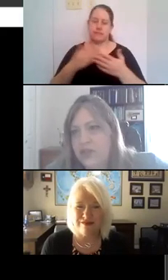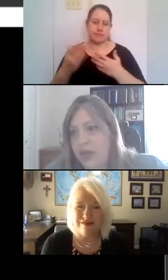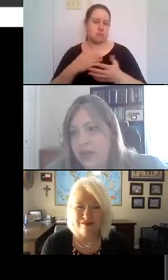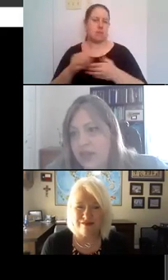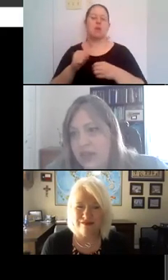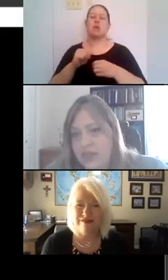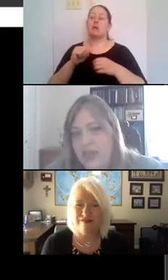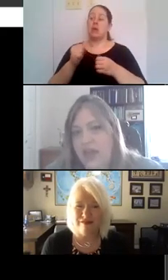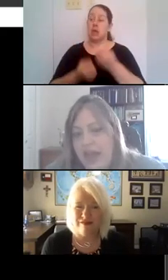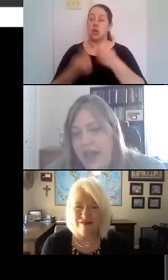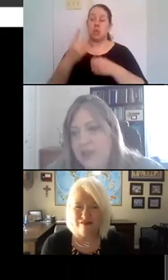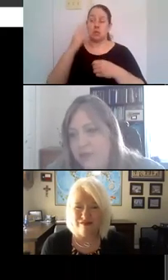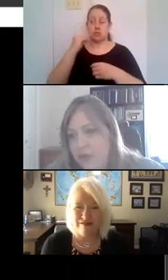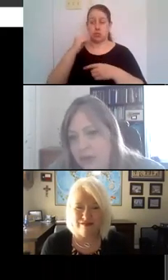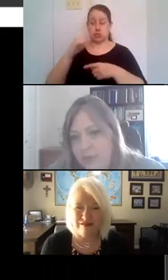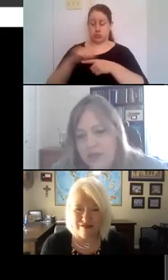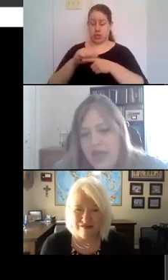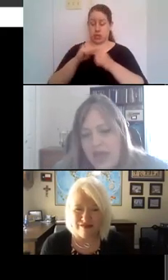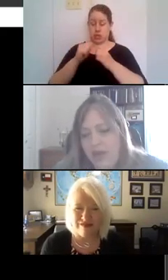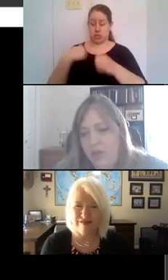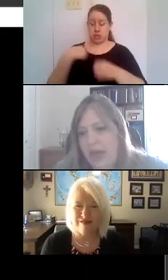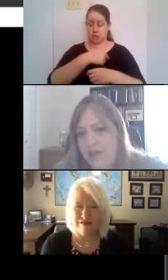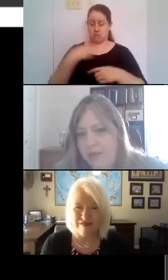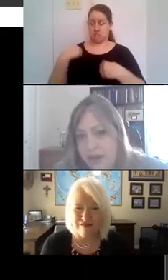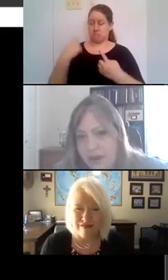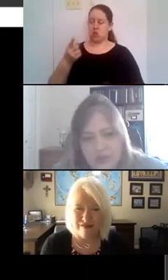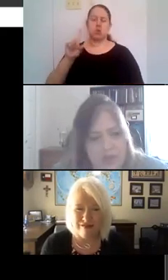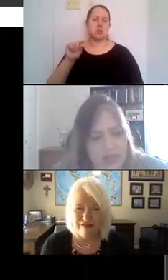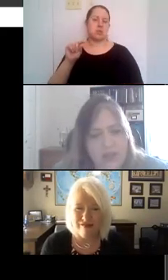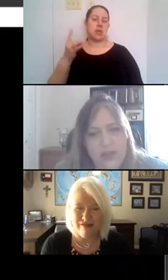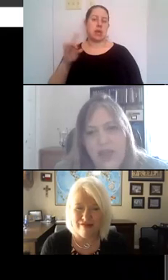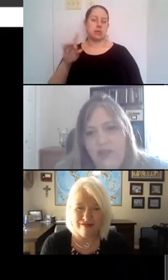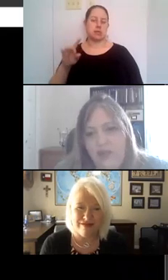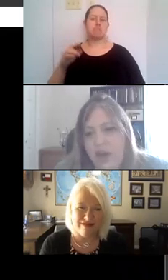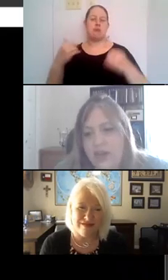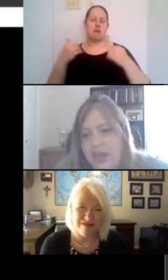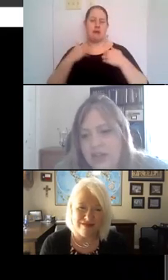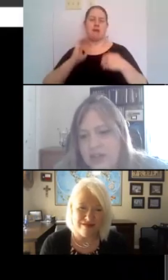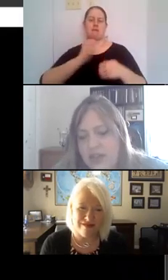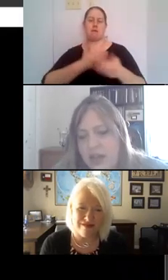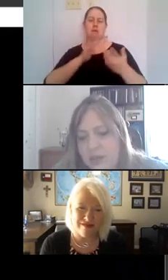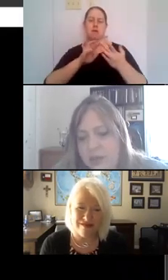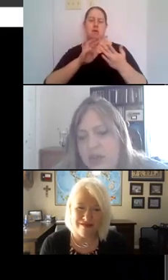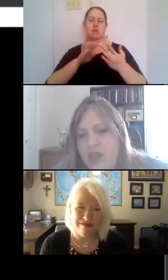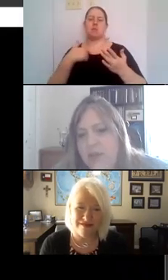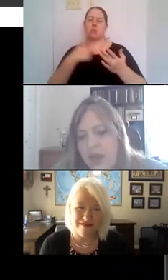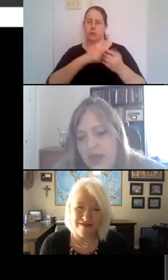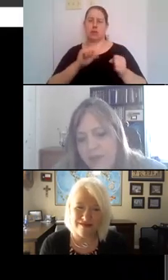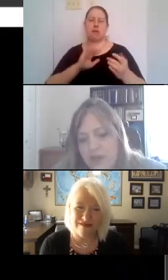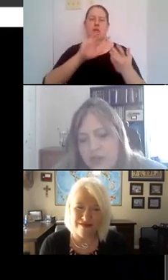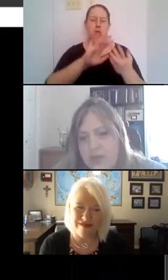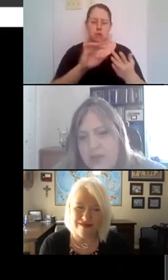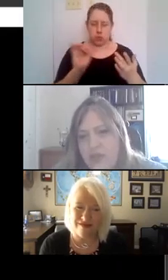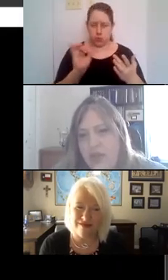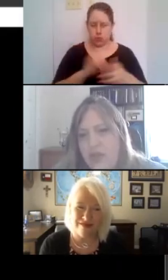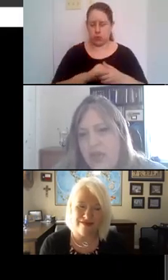since 2018 has our phone numbers and we have theirs. They do contact us. The apprenticeship, an